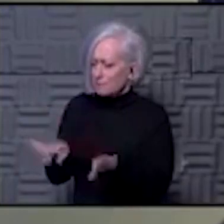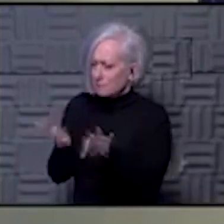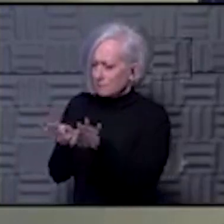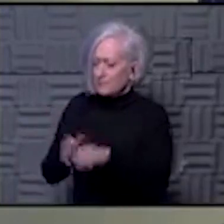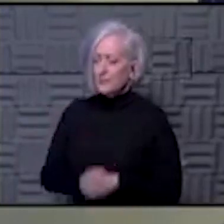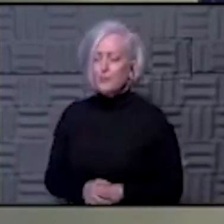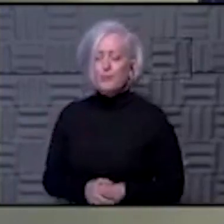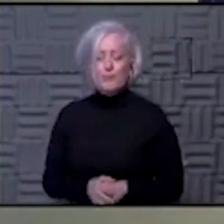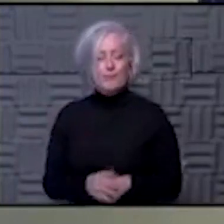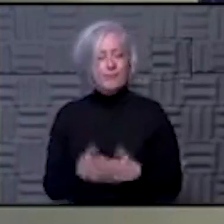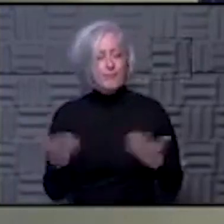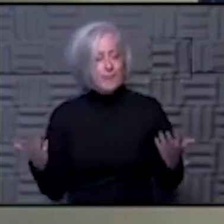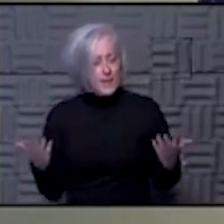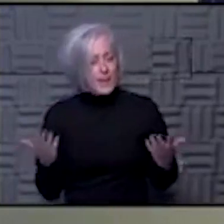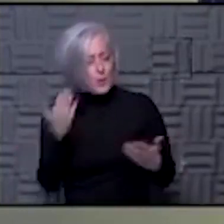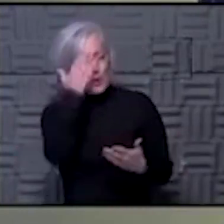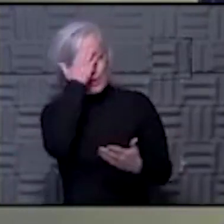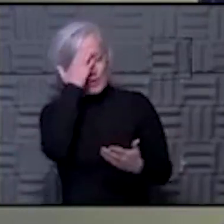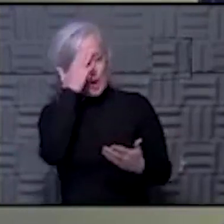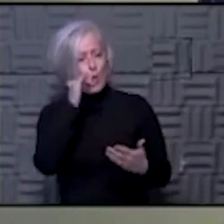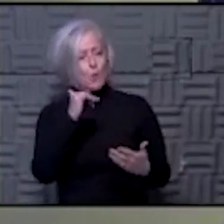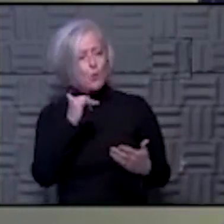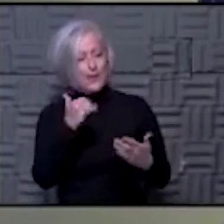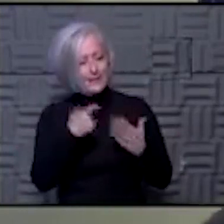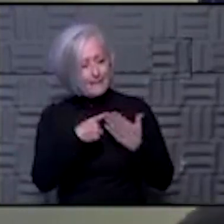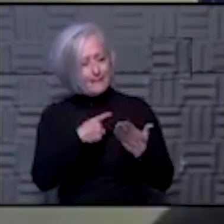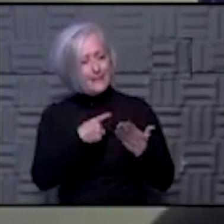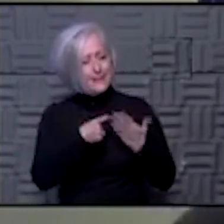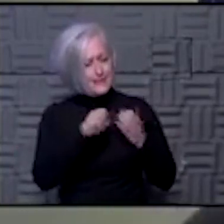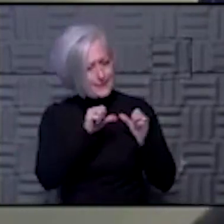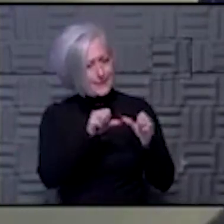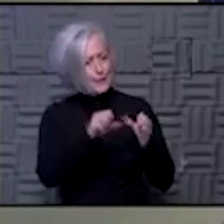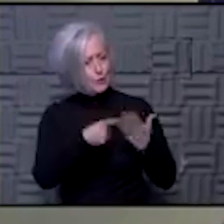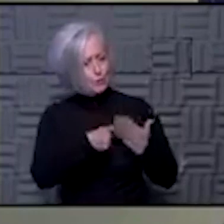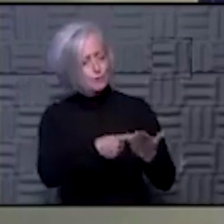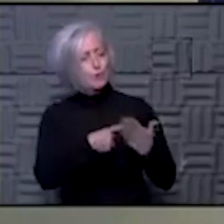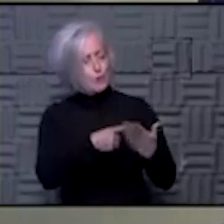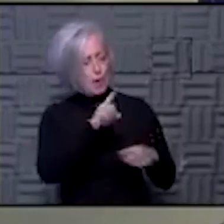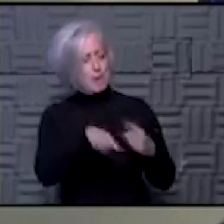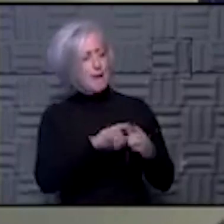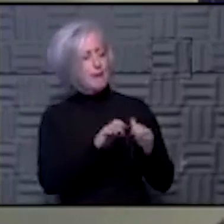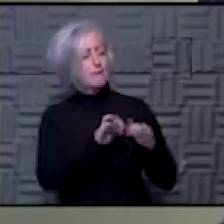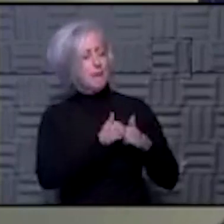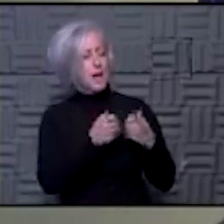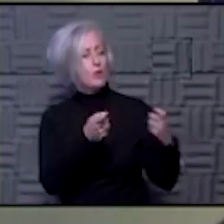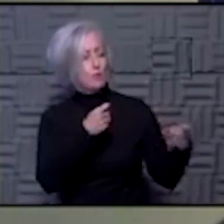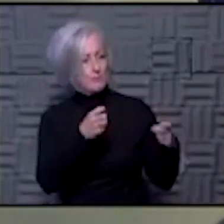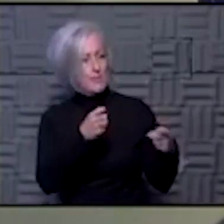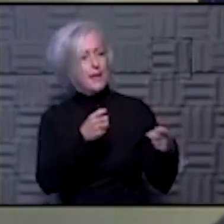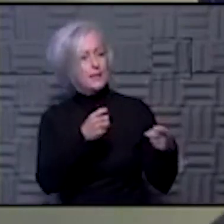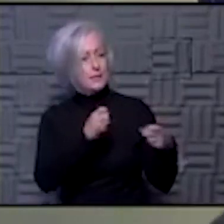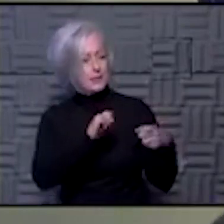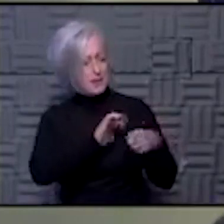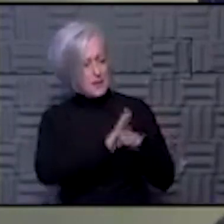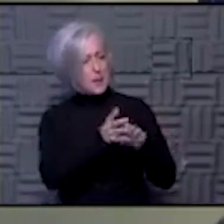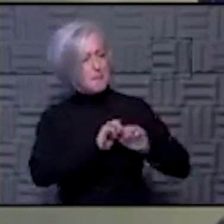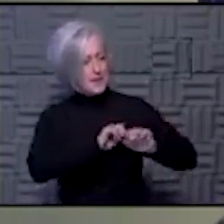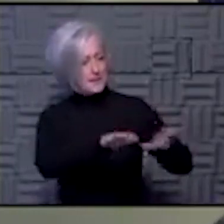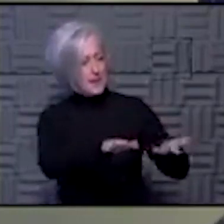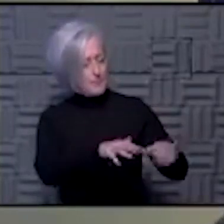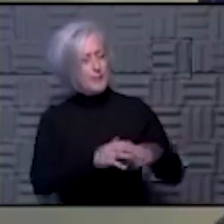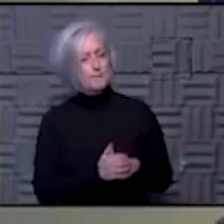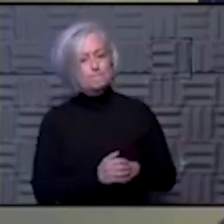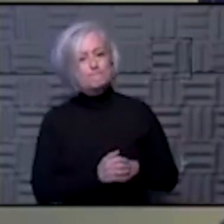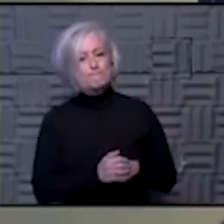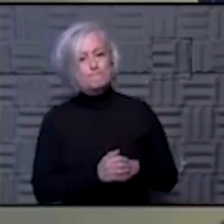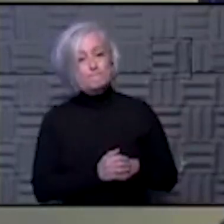Well, it's this debate keeps going on whether this how we handle the pandemic needs to be